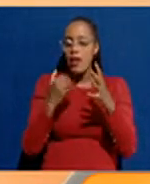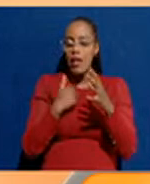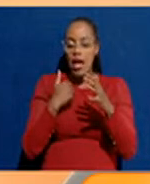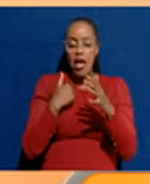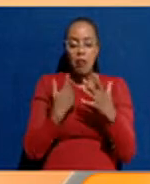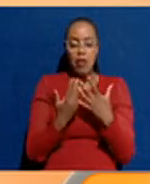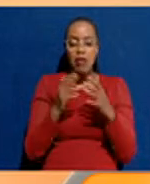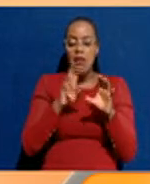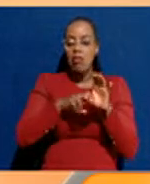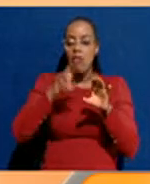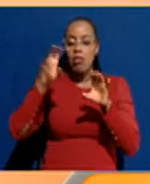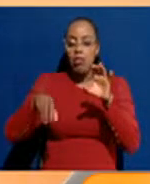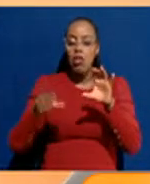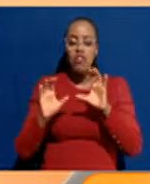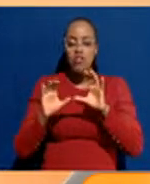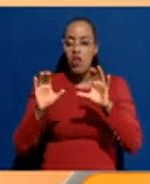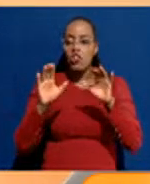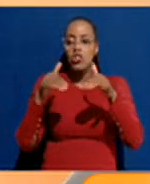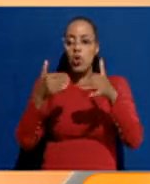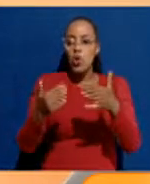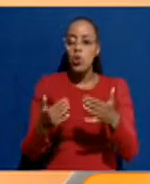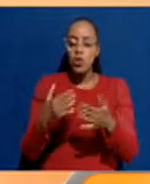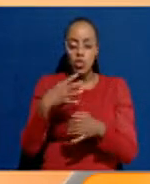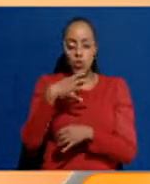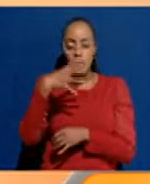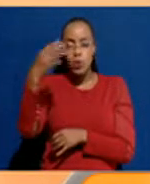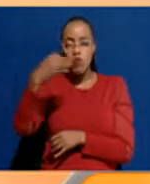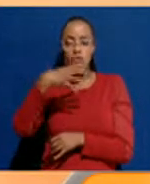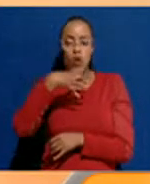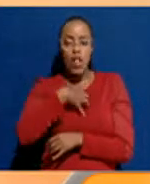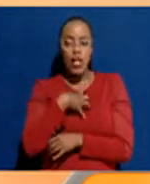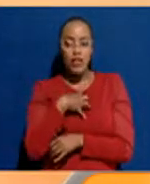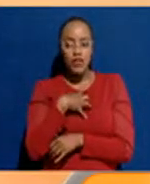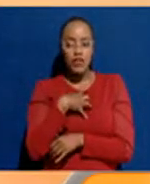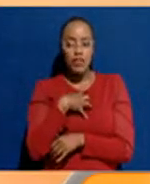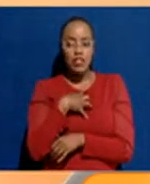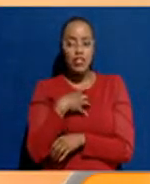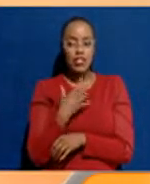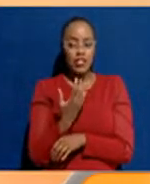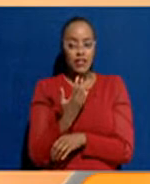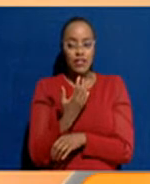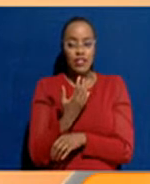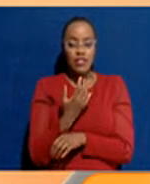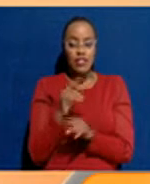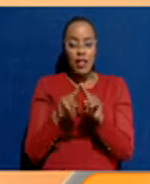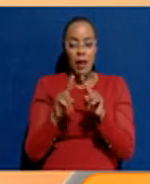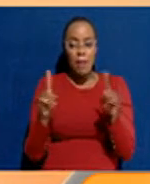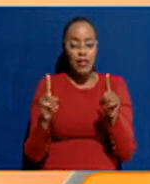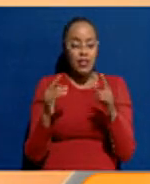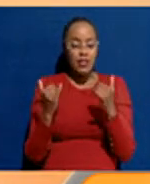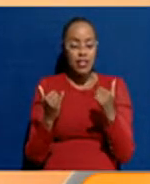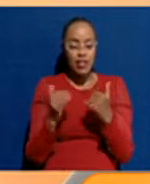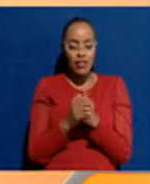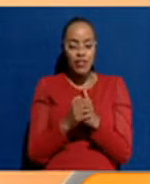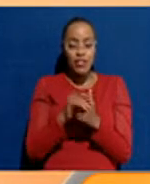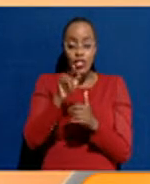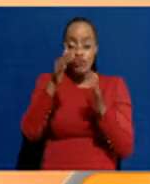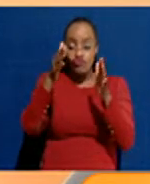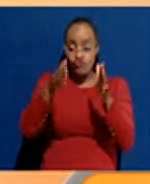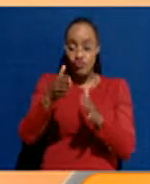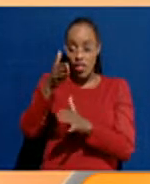to leave or take leave. Well, I didn't plan that. But so here you